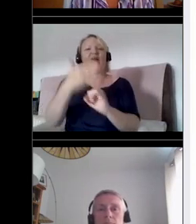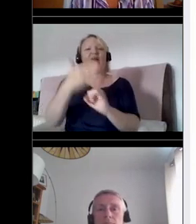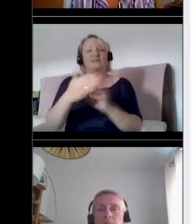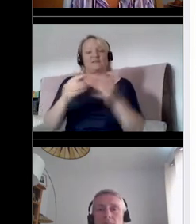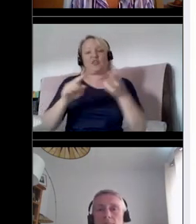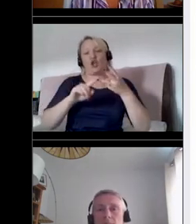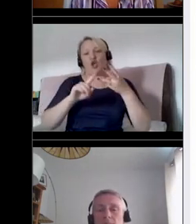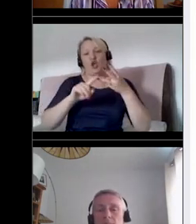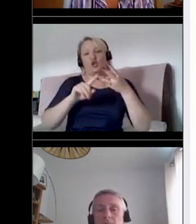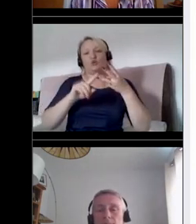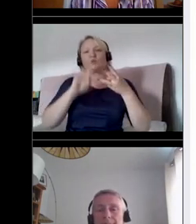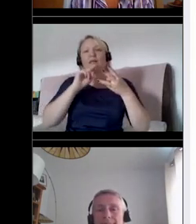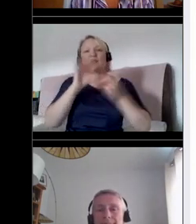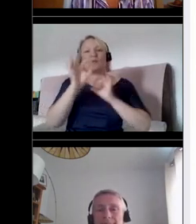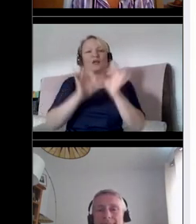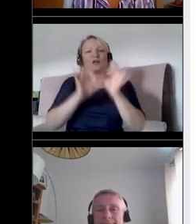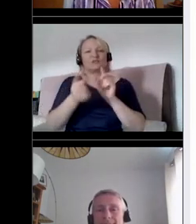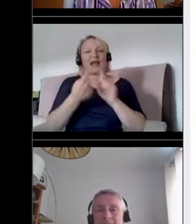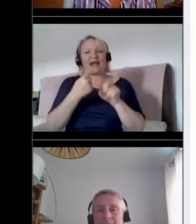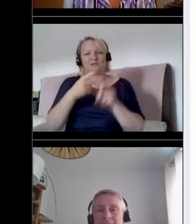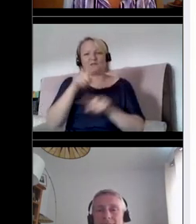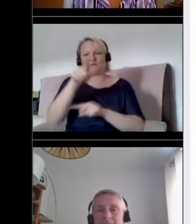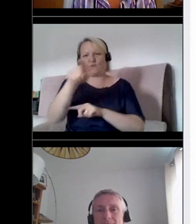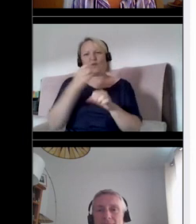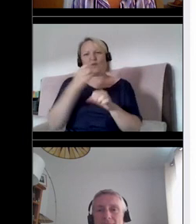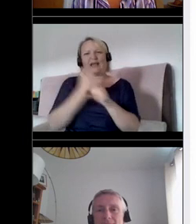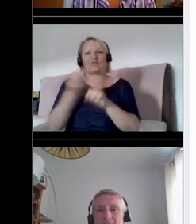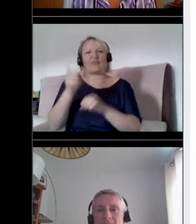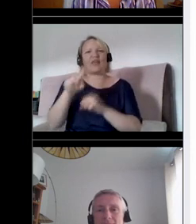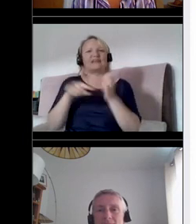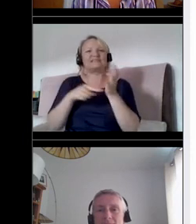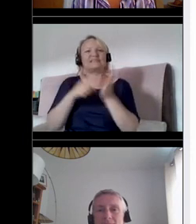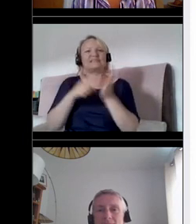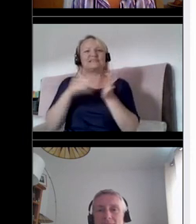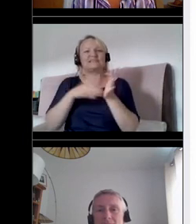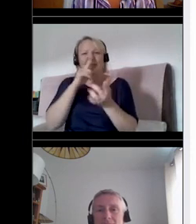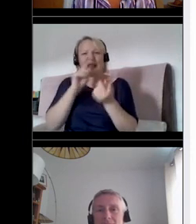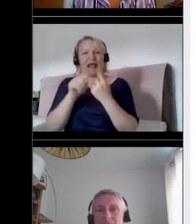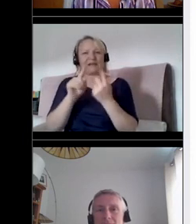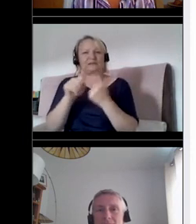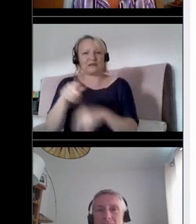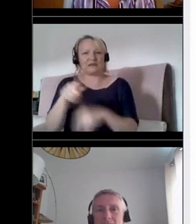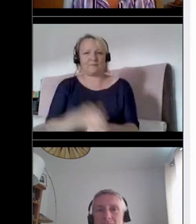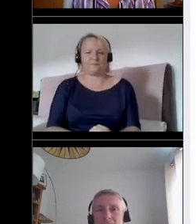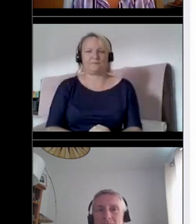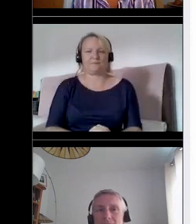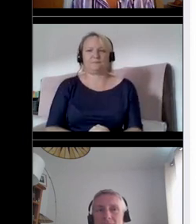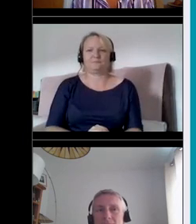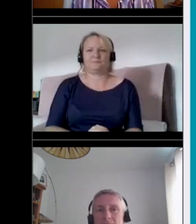and Tim will be available to answer any questions that you may have about this consultation.